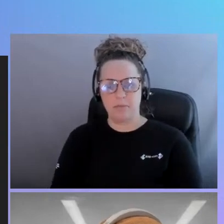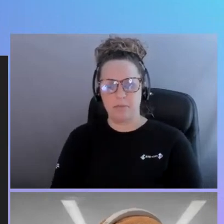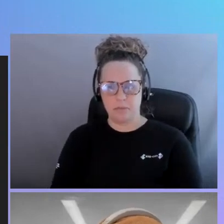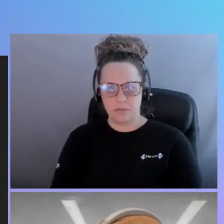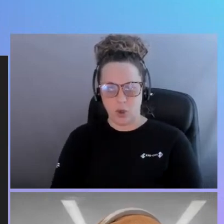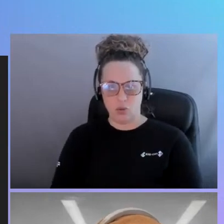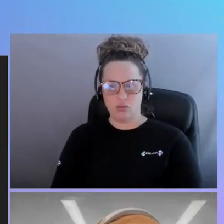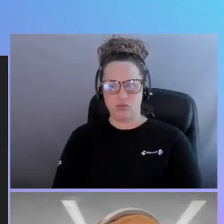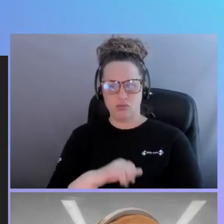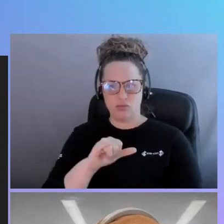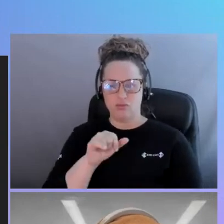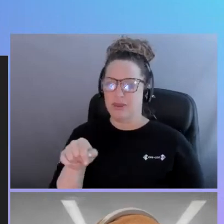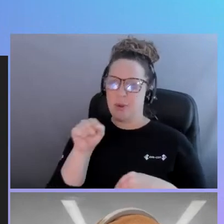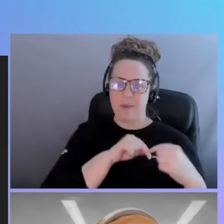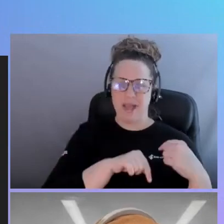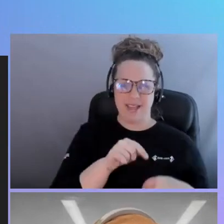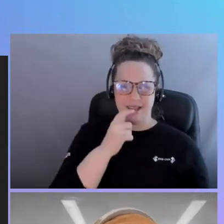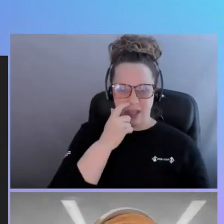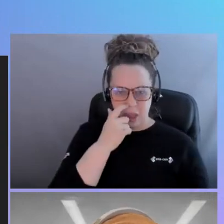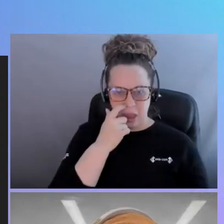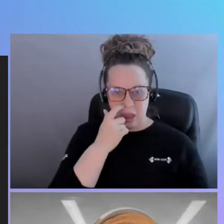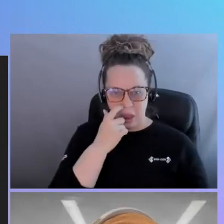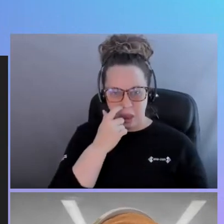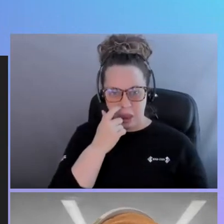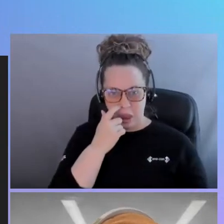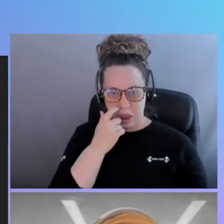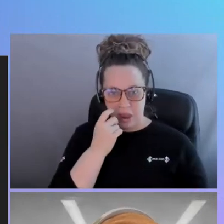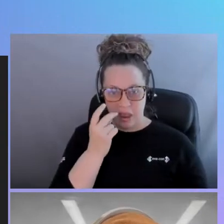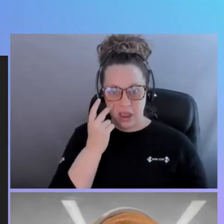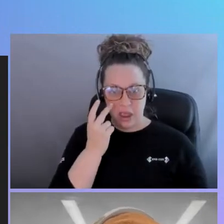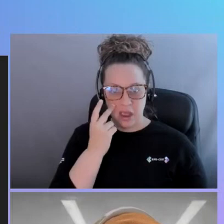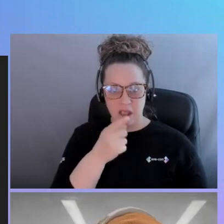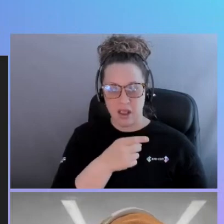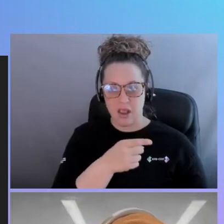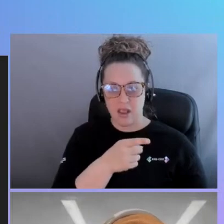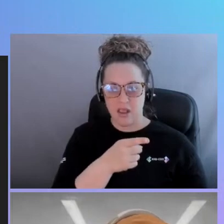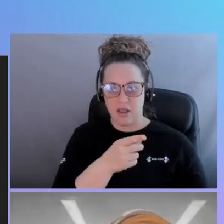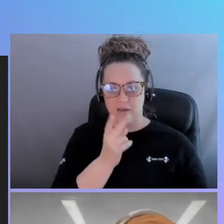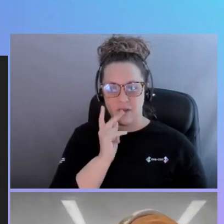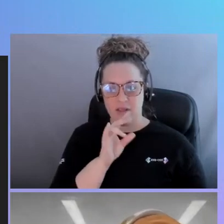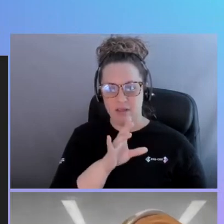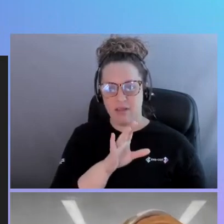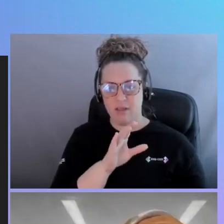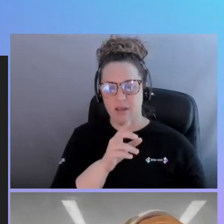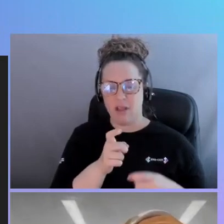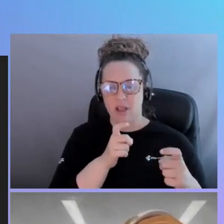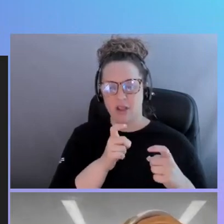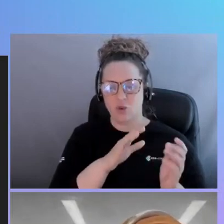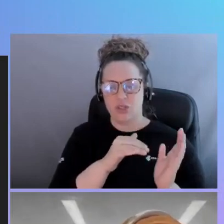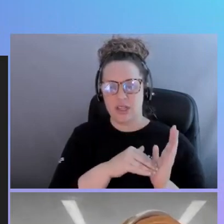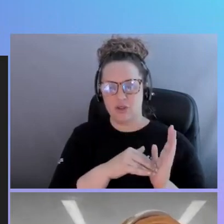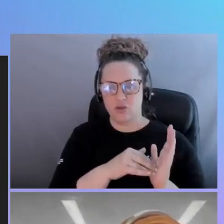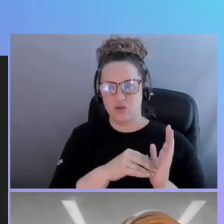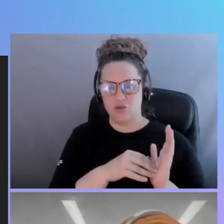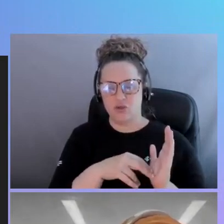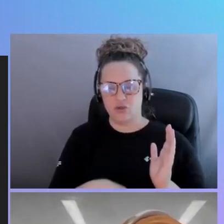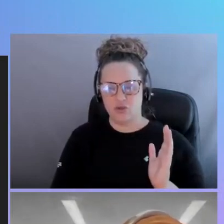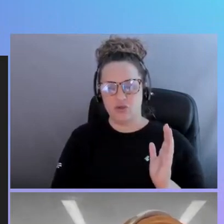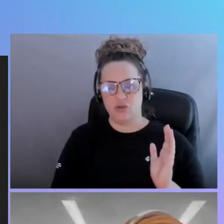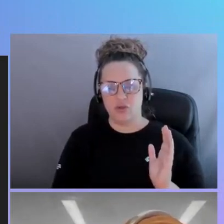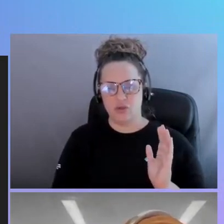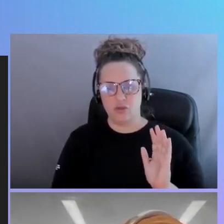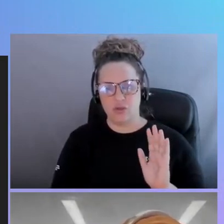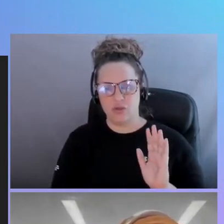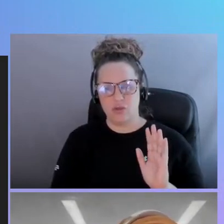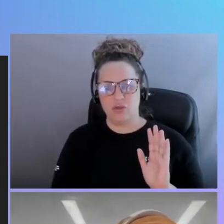controls. Go back to settings. You have control center. And I would totally recommend you to add